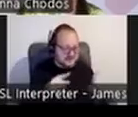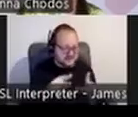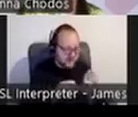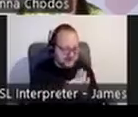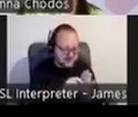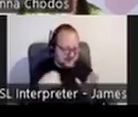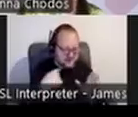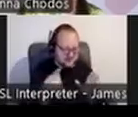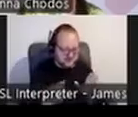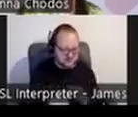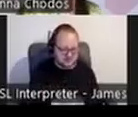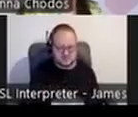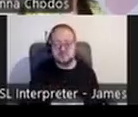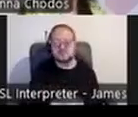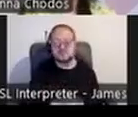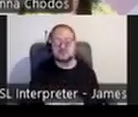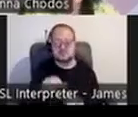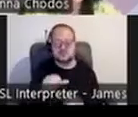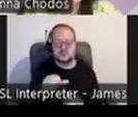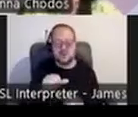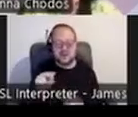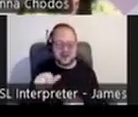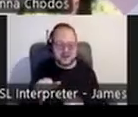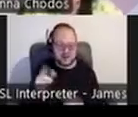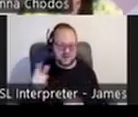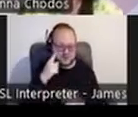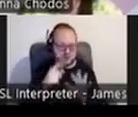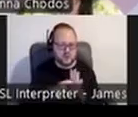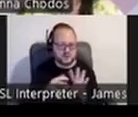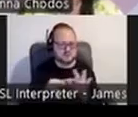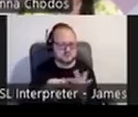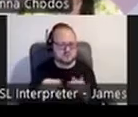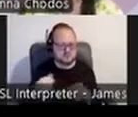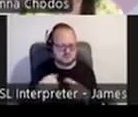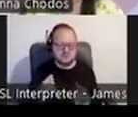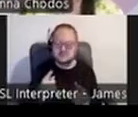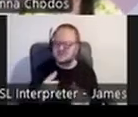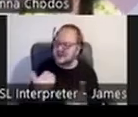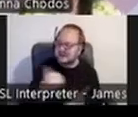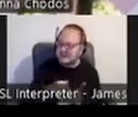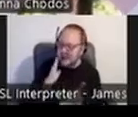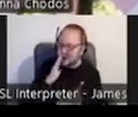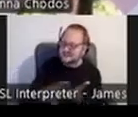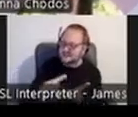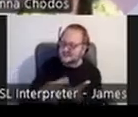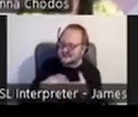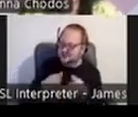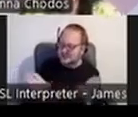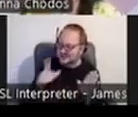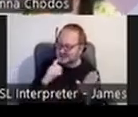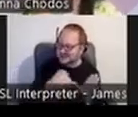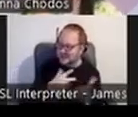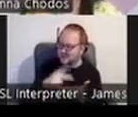Yes, thank you. I'm going to, again, speak somewhat generally because our program is really powered, not empowered,